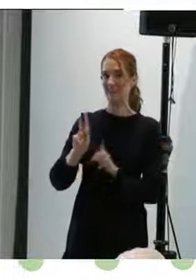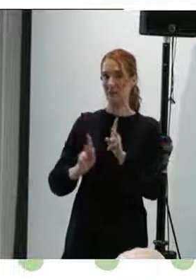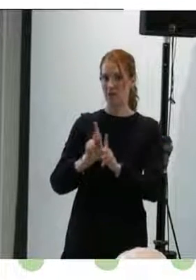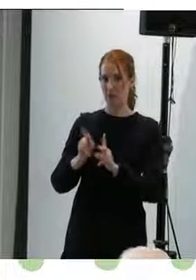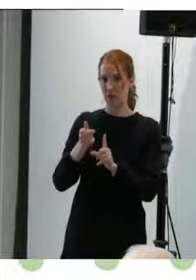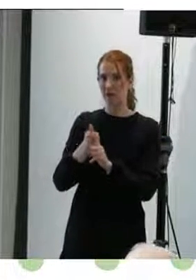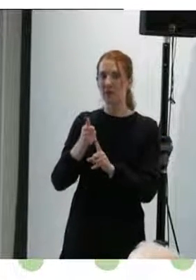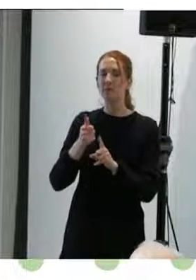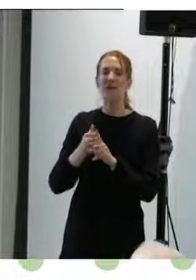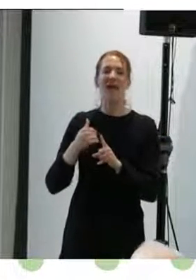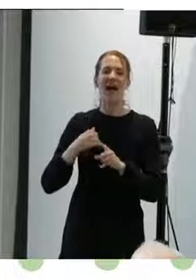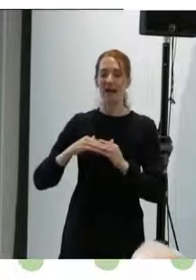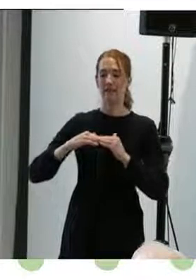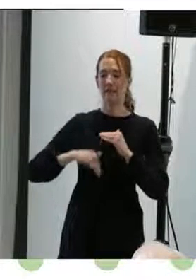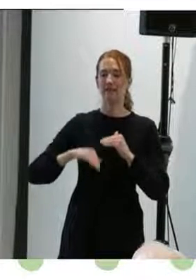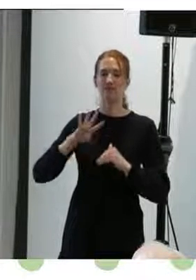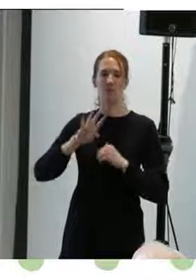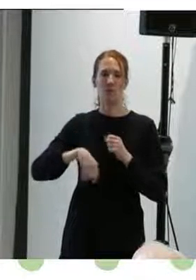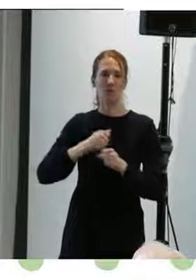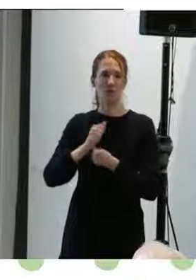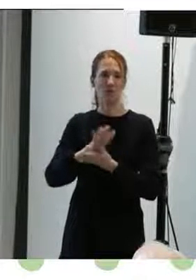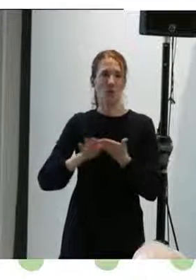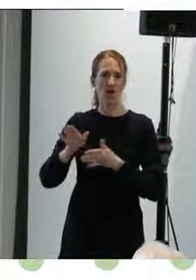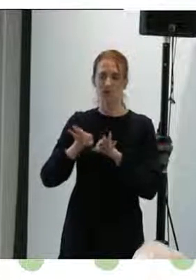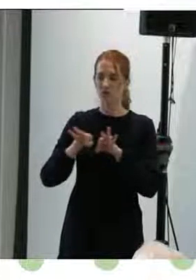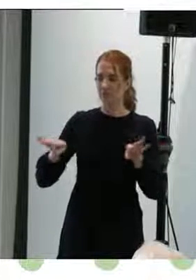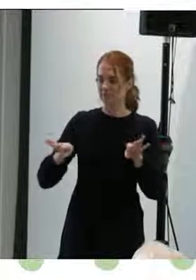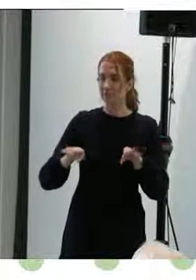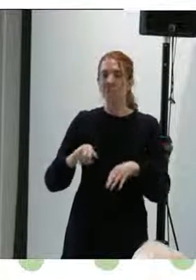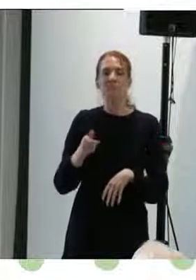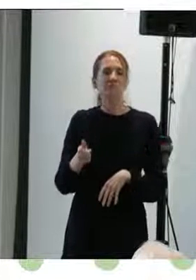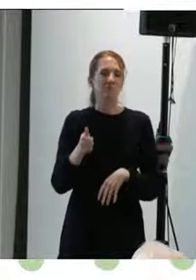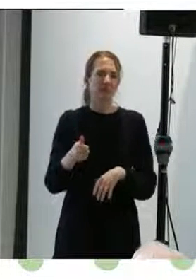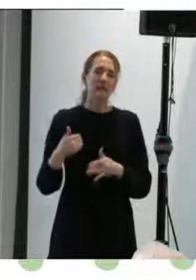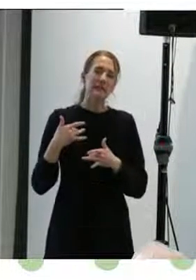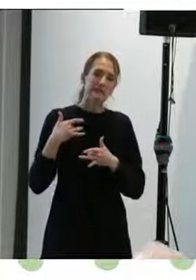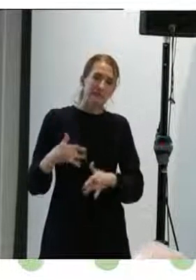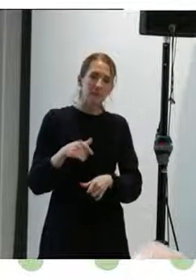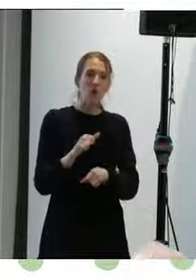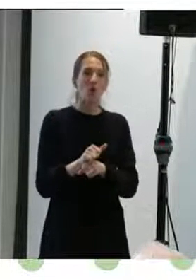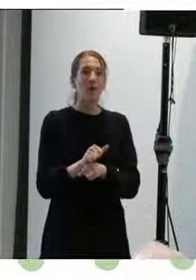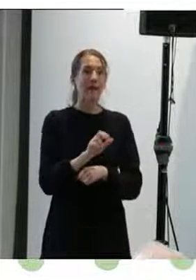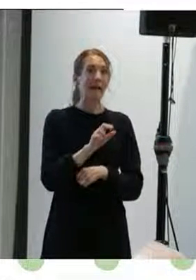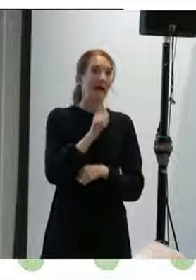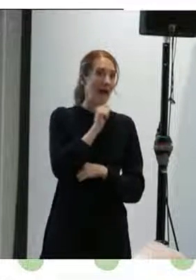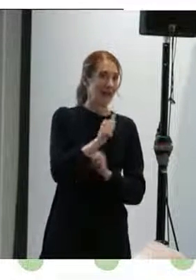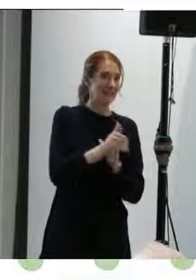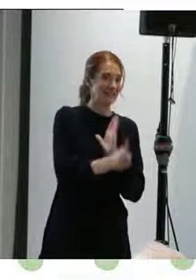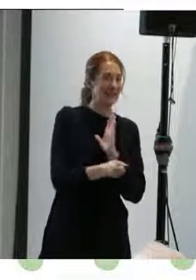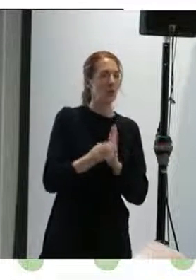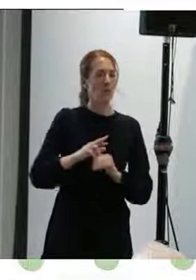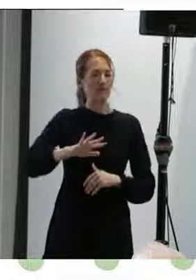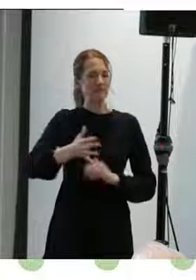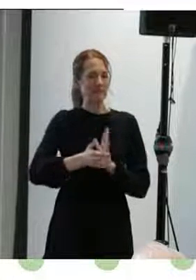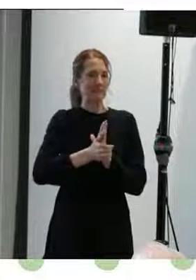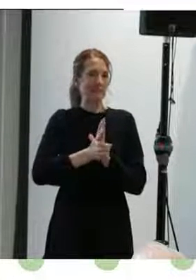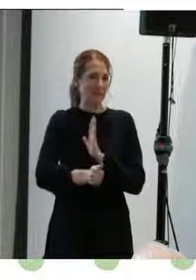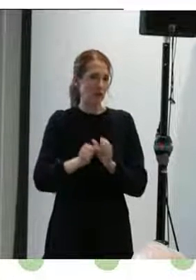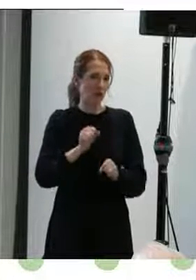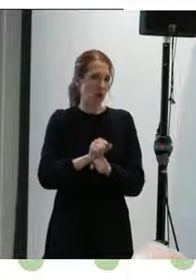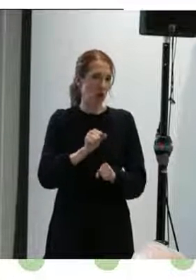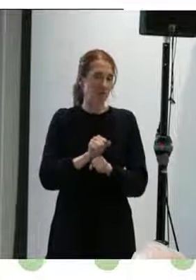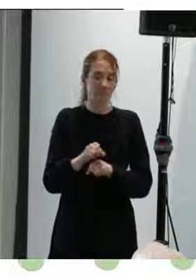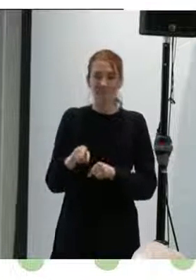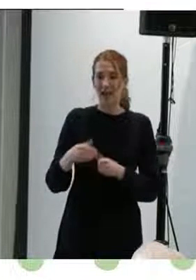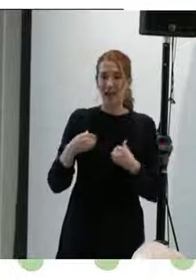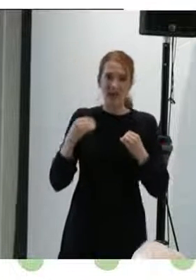4-year college degree. They tended to work in unskilled and semi-skilled jobs that offered little control over their working conditions and